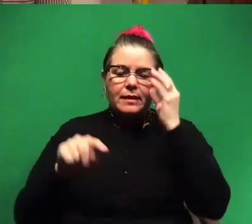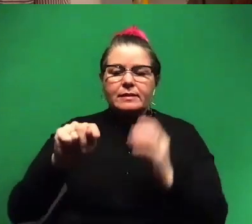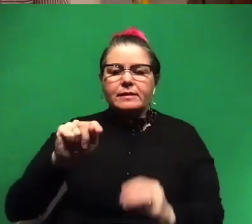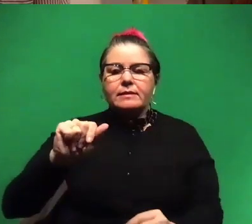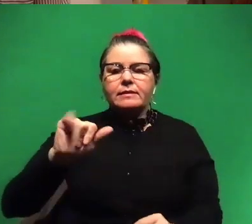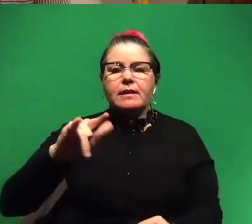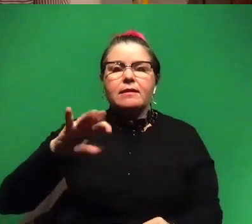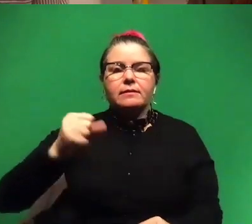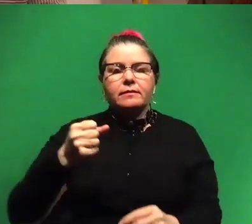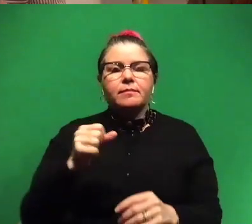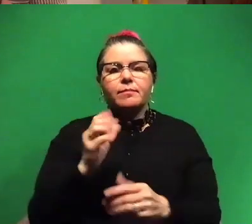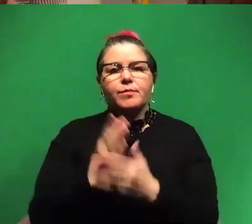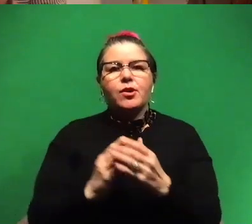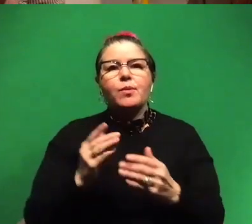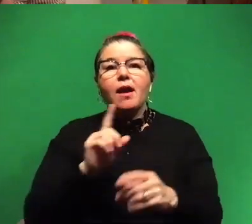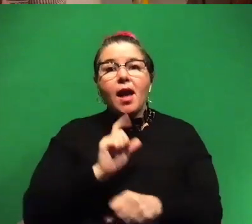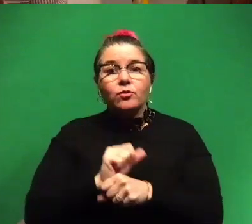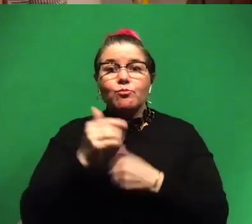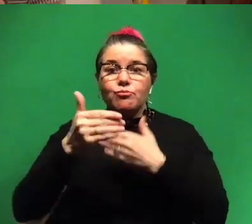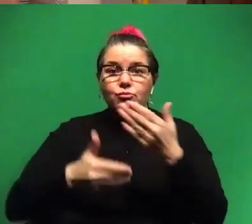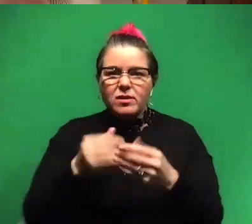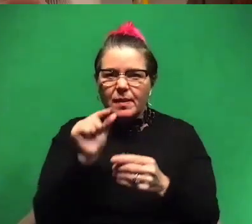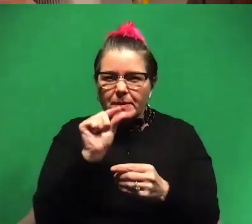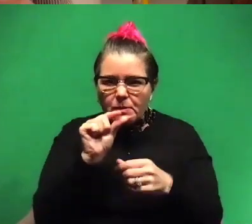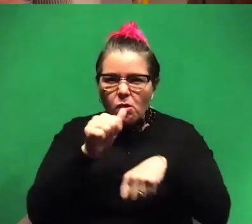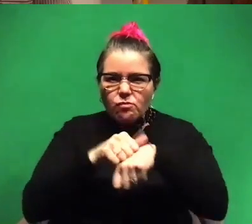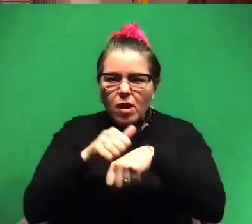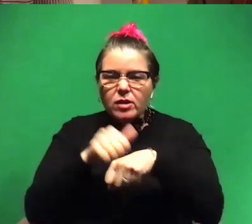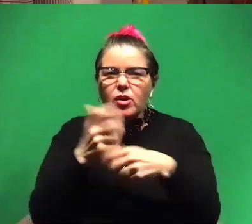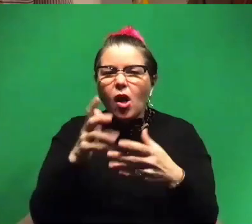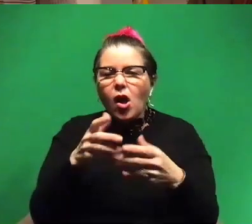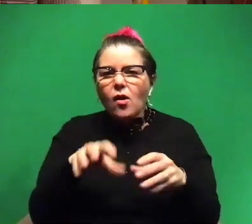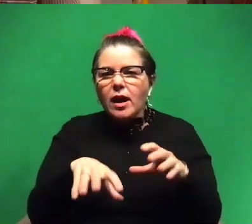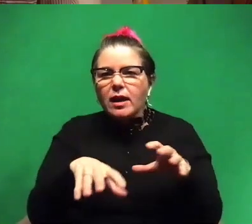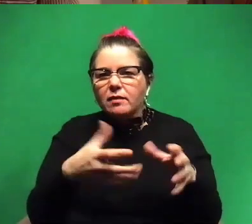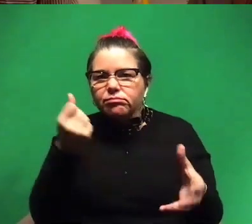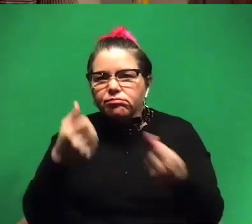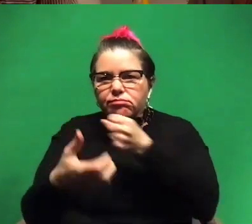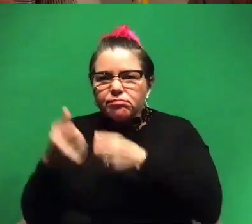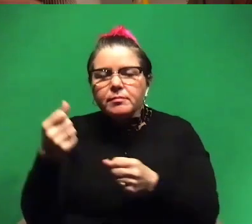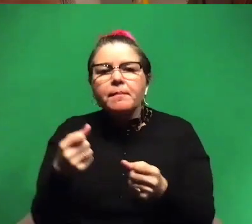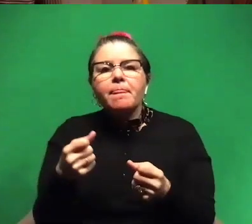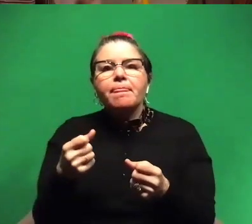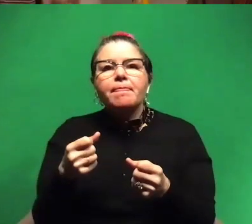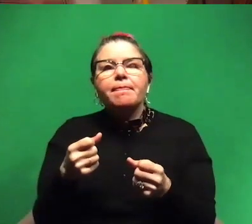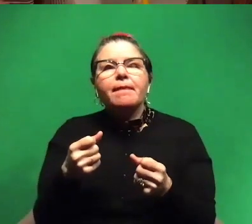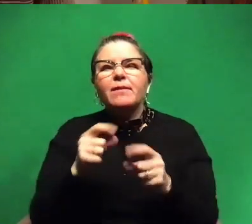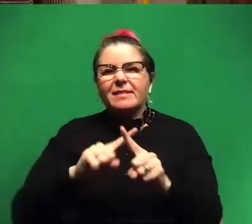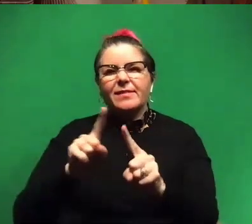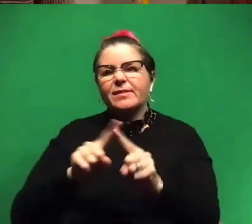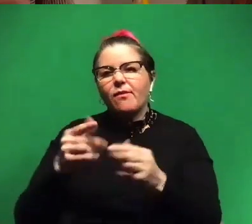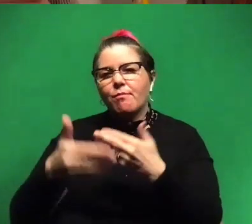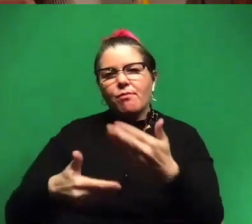is when you're actually processing the littler pieces of rock that you already kind of extracted. And there's a lot of different